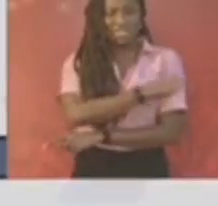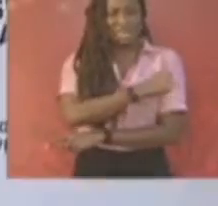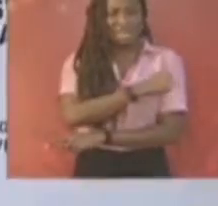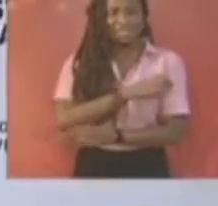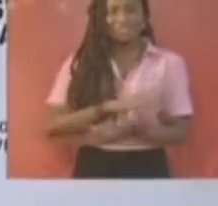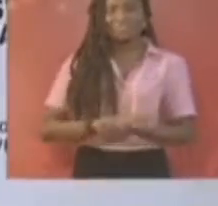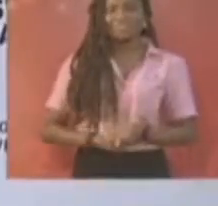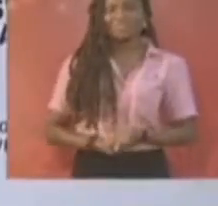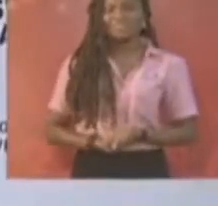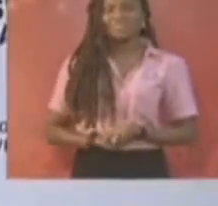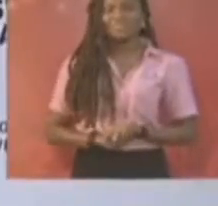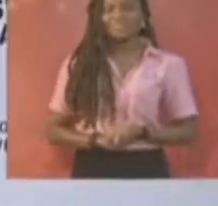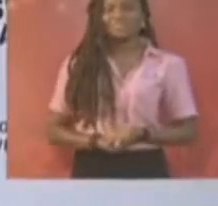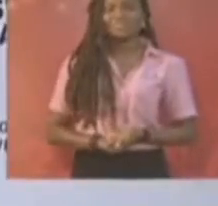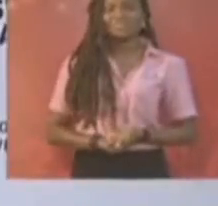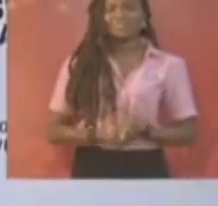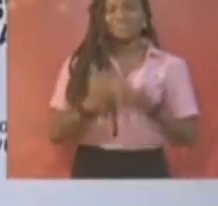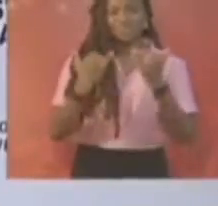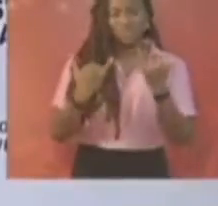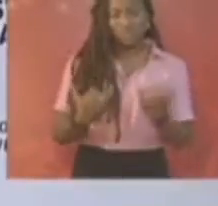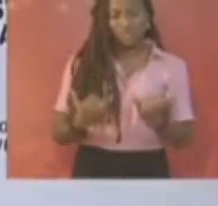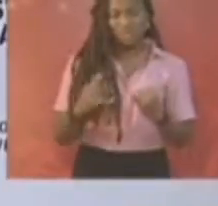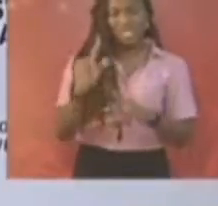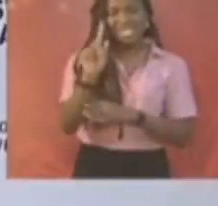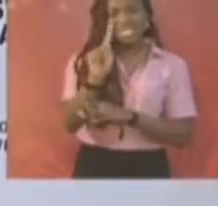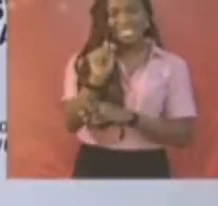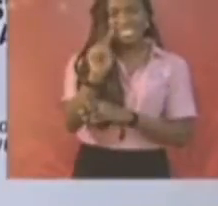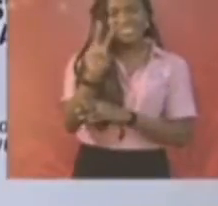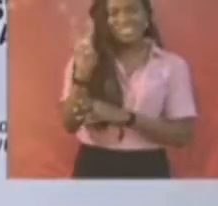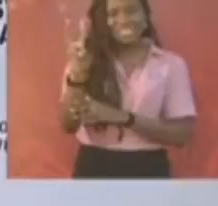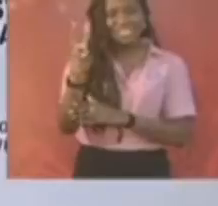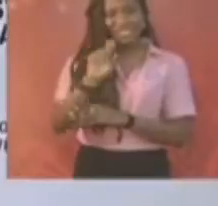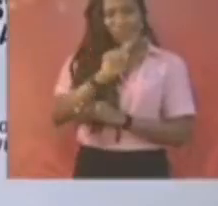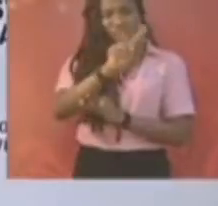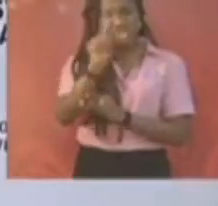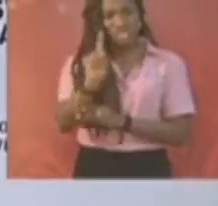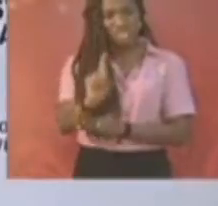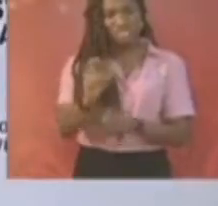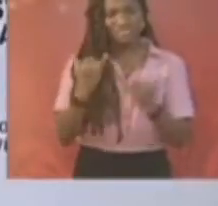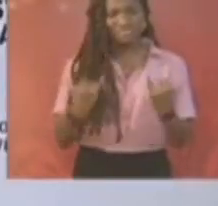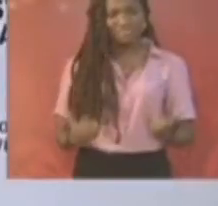Thank you, Dr. Hutchinson. We now go to TV6.